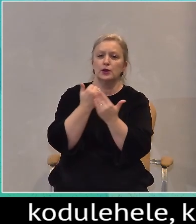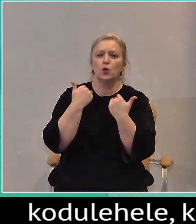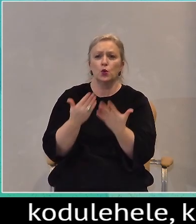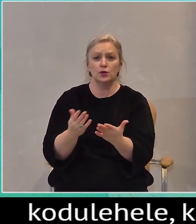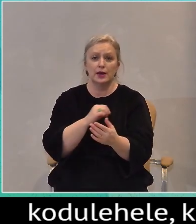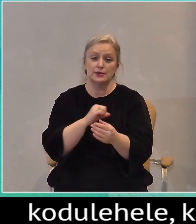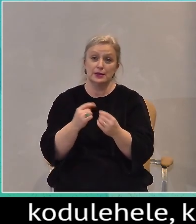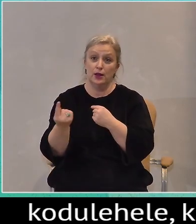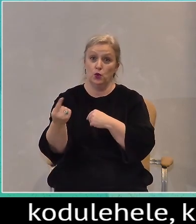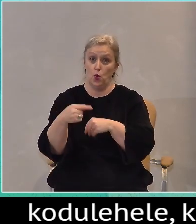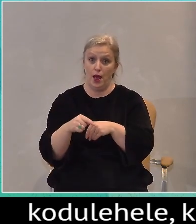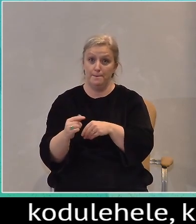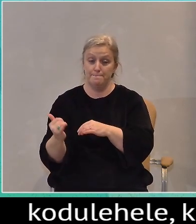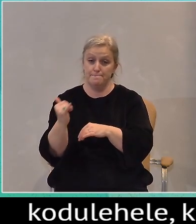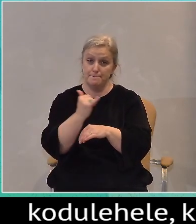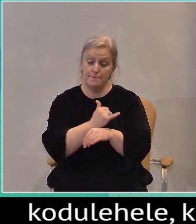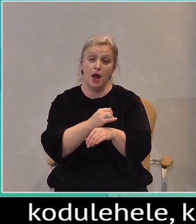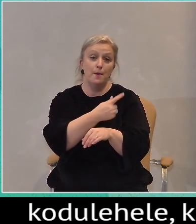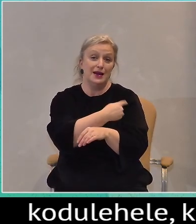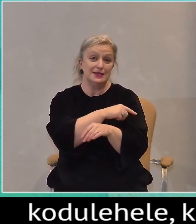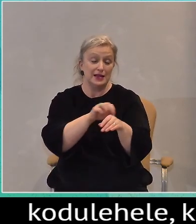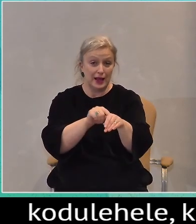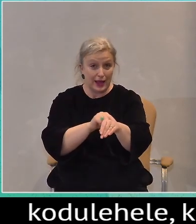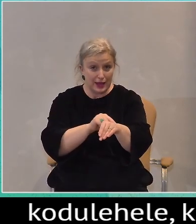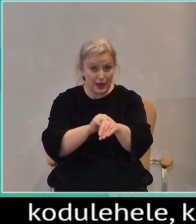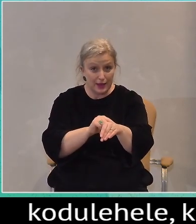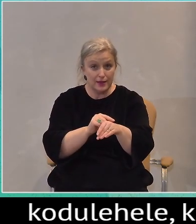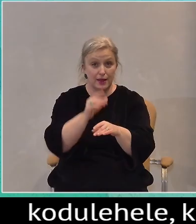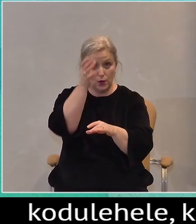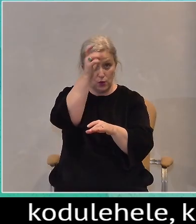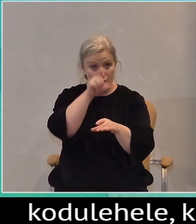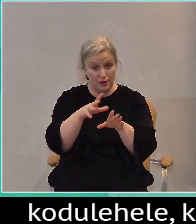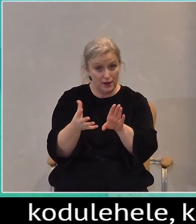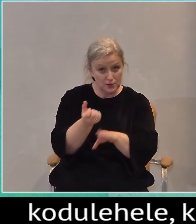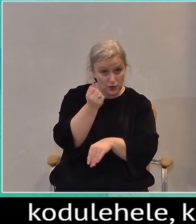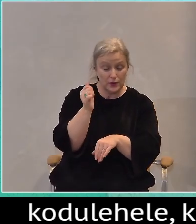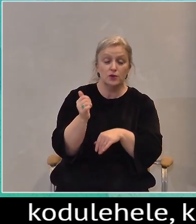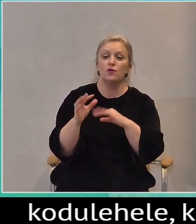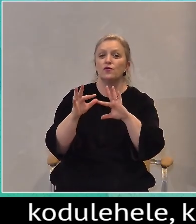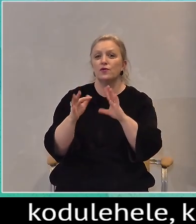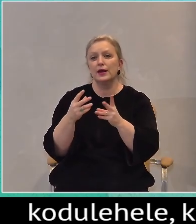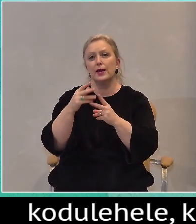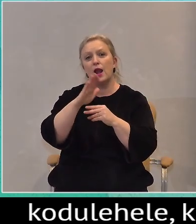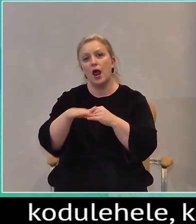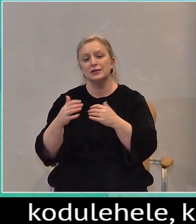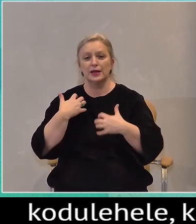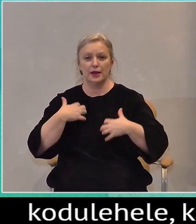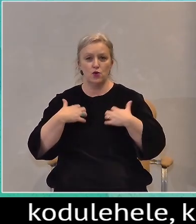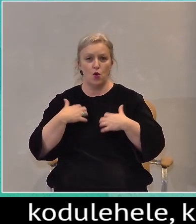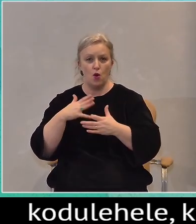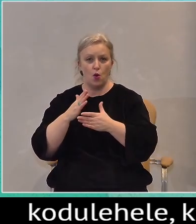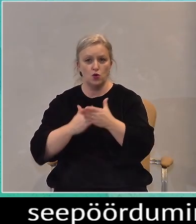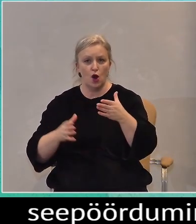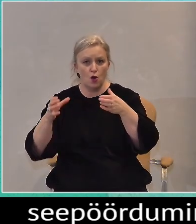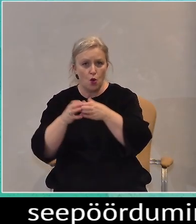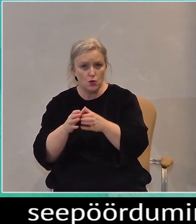information and either the clinical geneticist appointment or to see Dr.